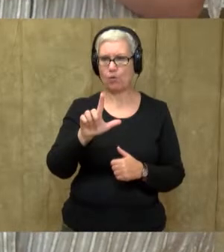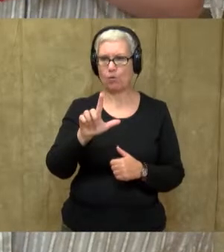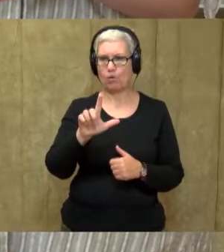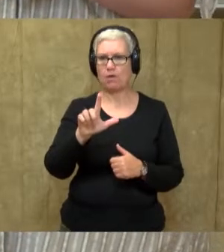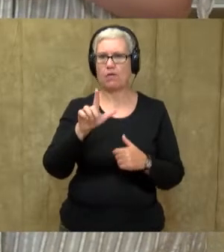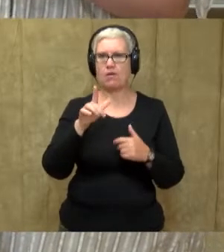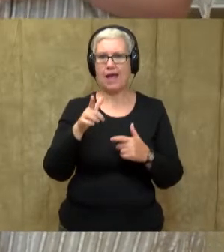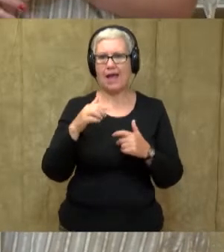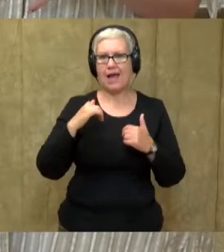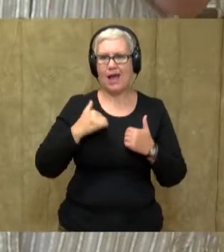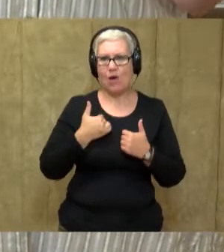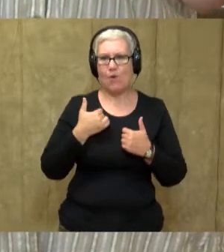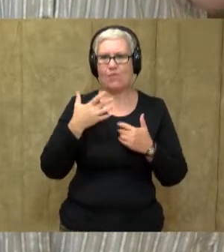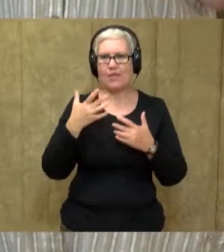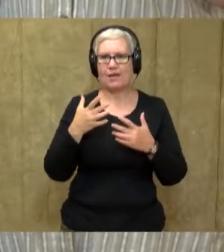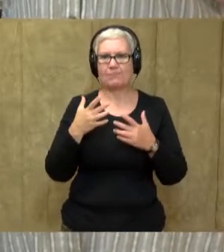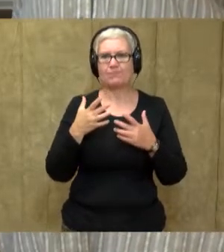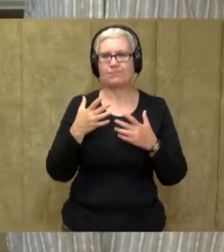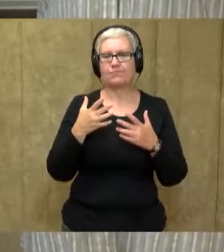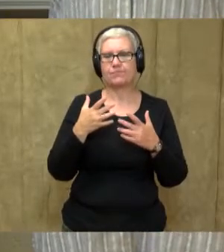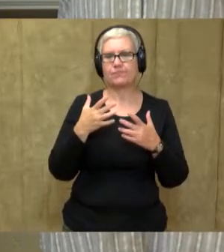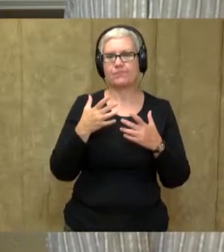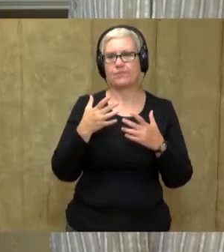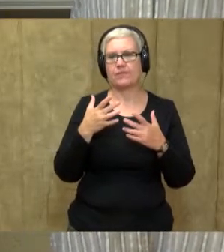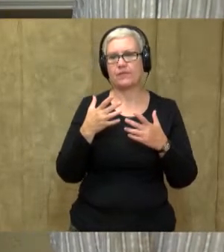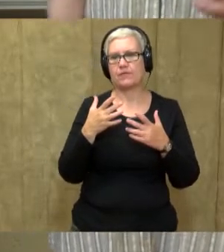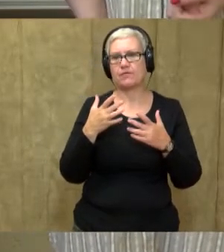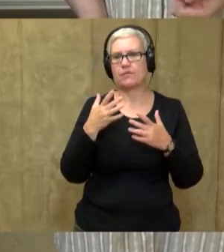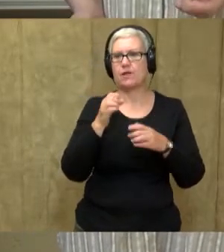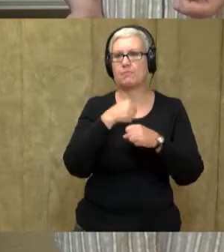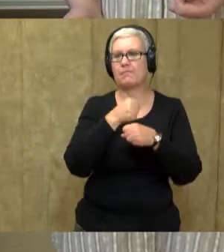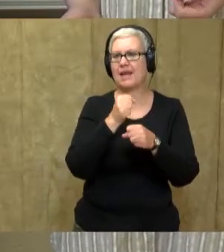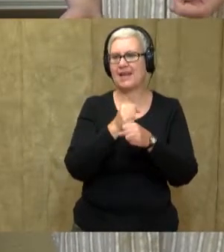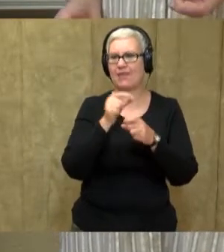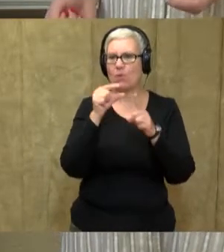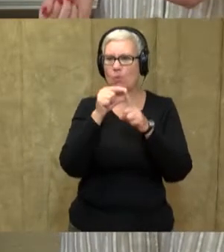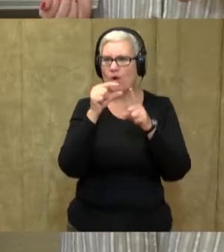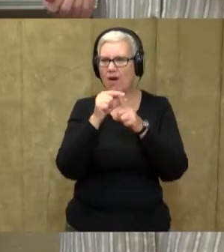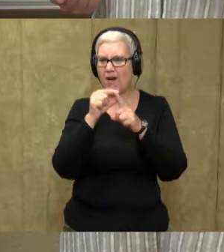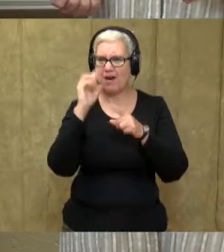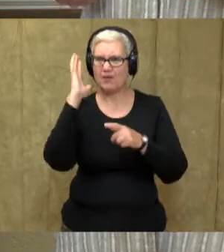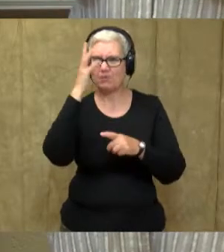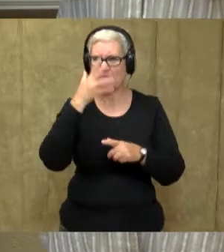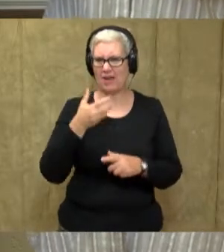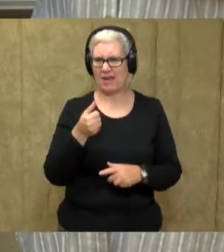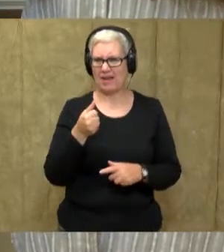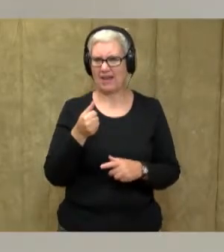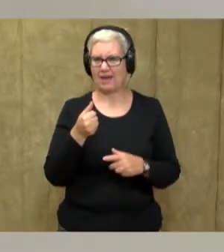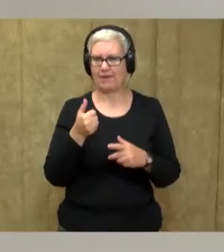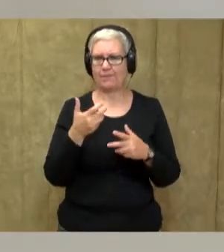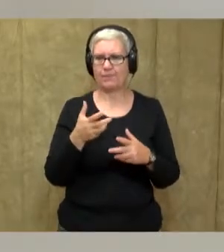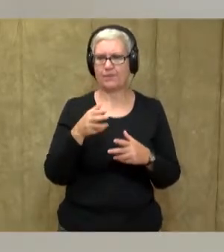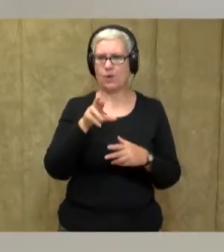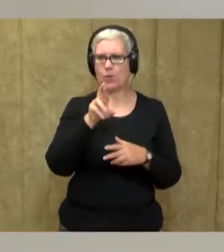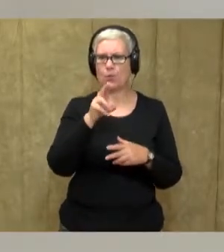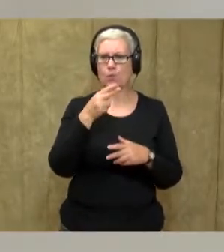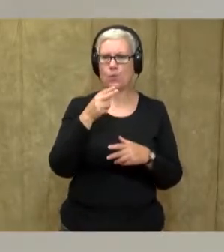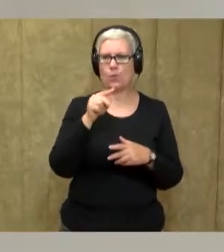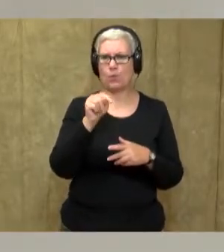rhetorical devices. That's just a fancy word for saying making it pretty. That's basically what rhetoric